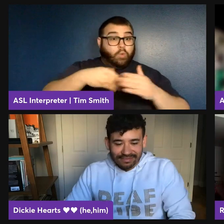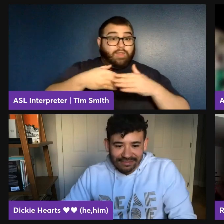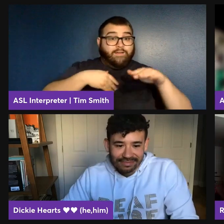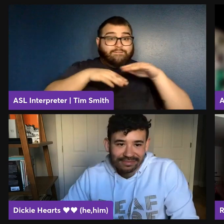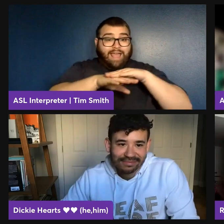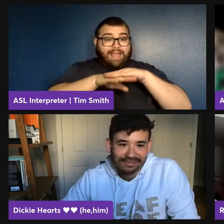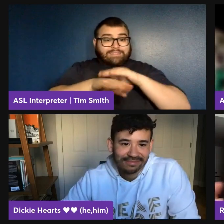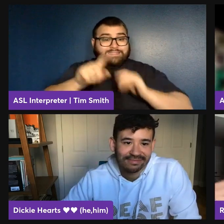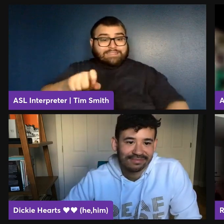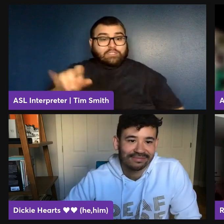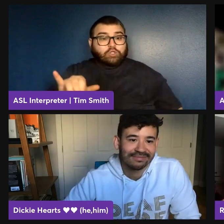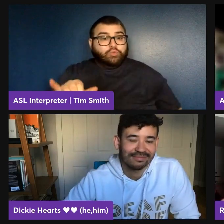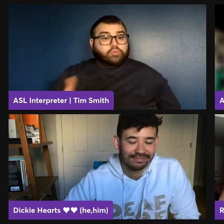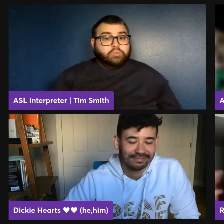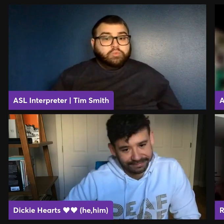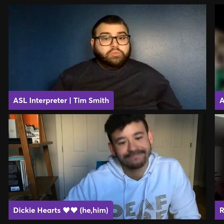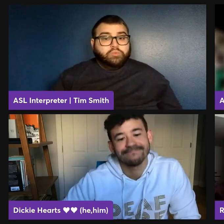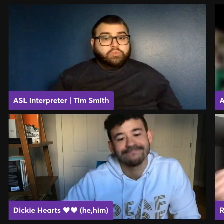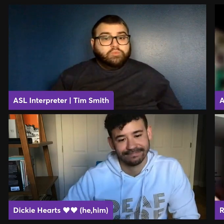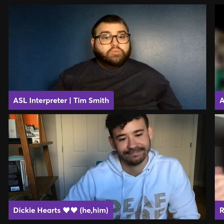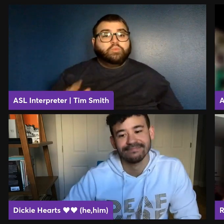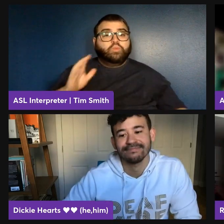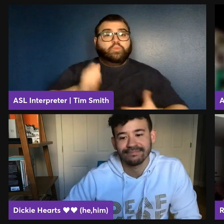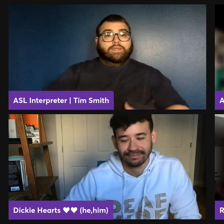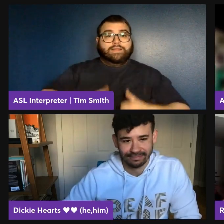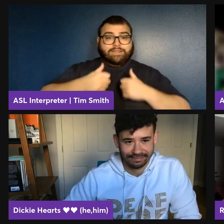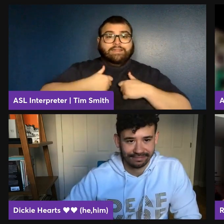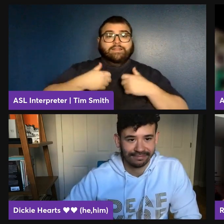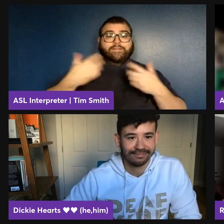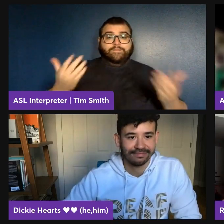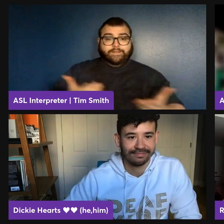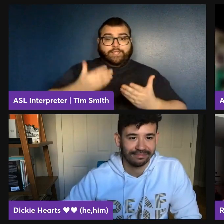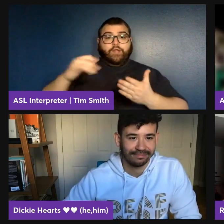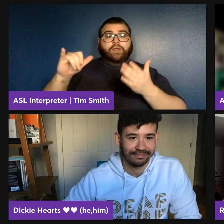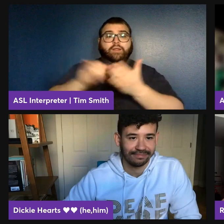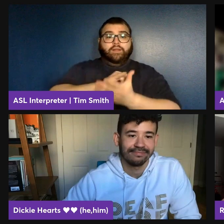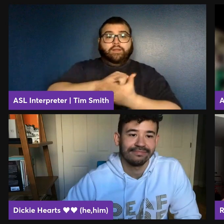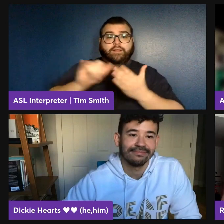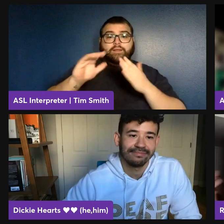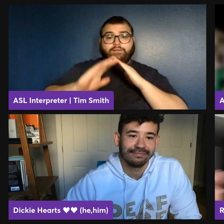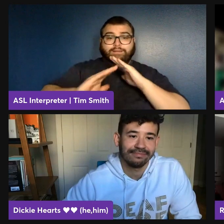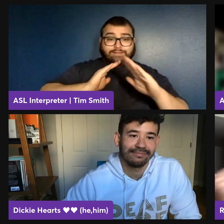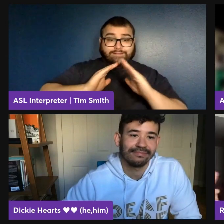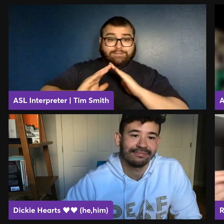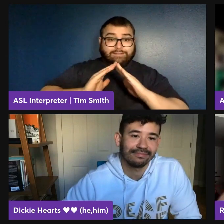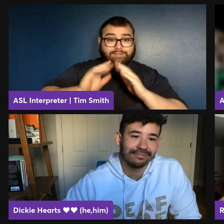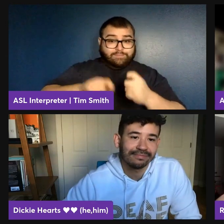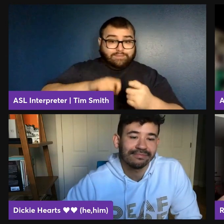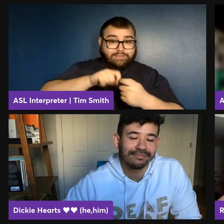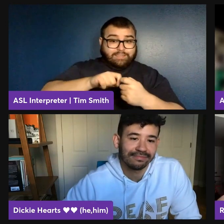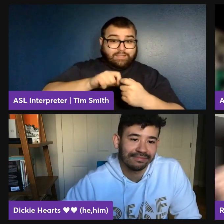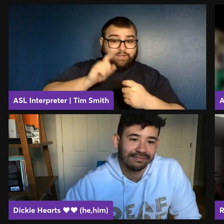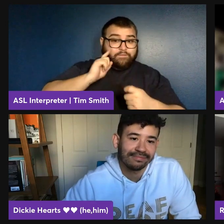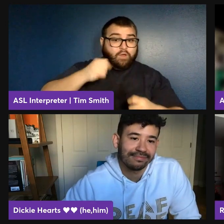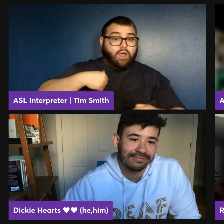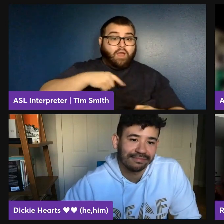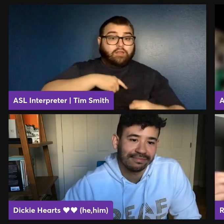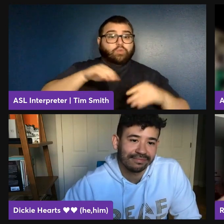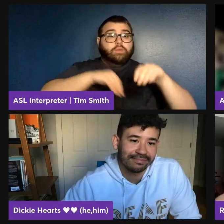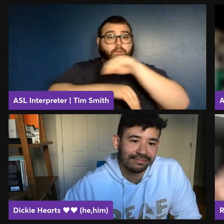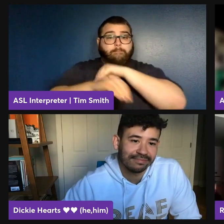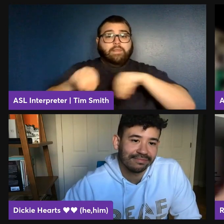too. Oh, yes. And we live in a city particularly for those of us with